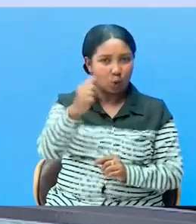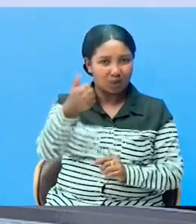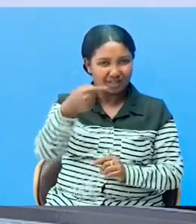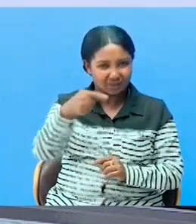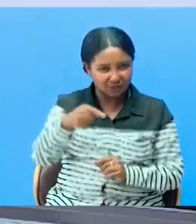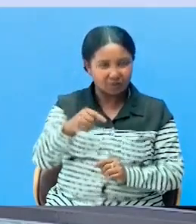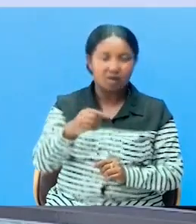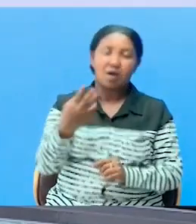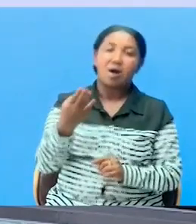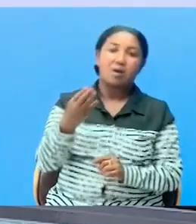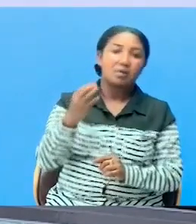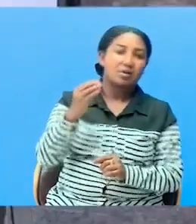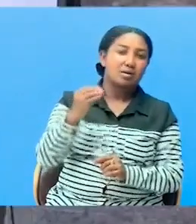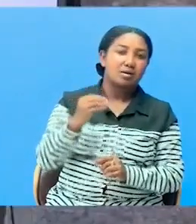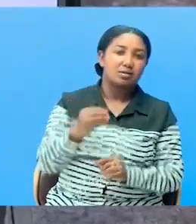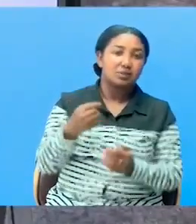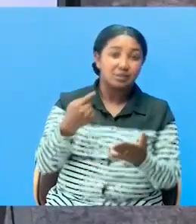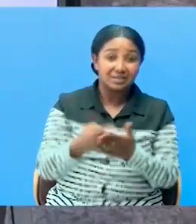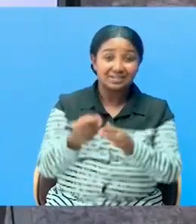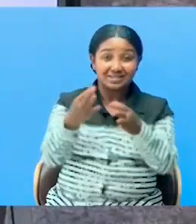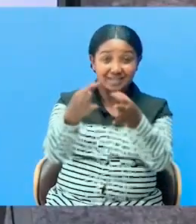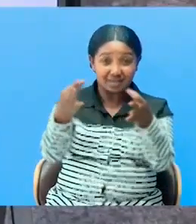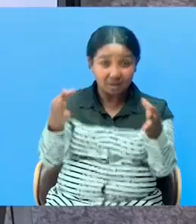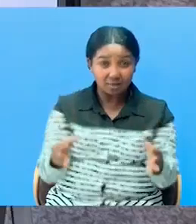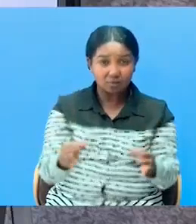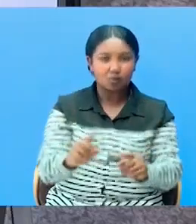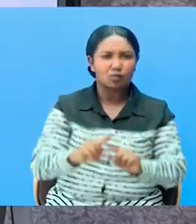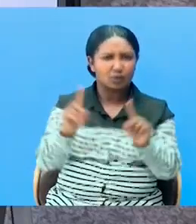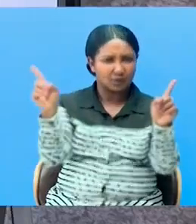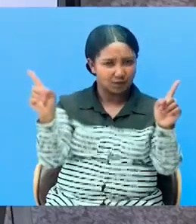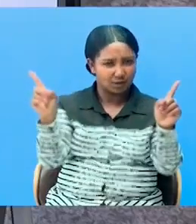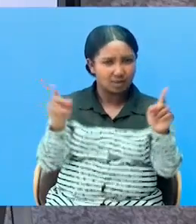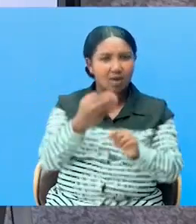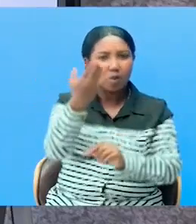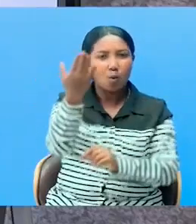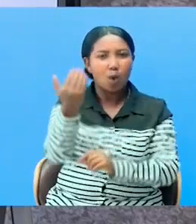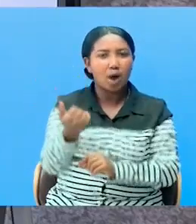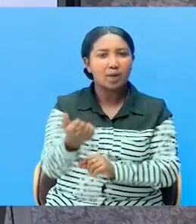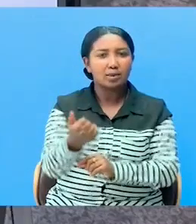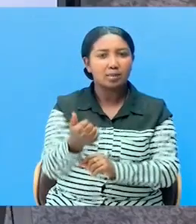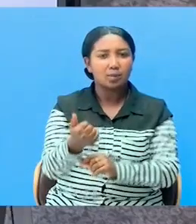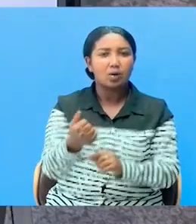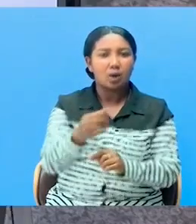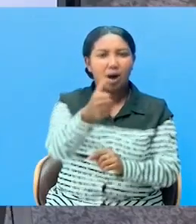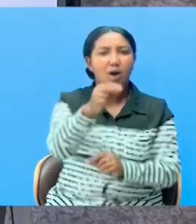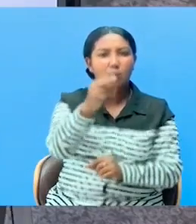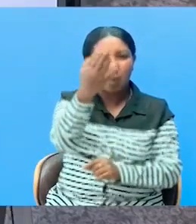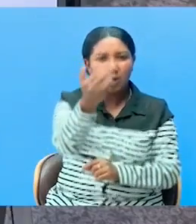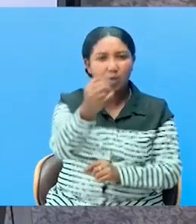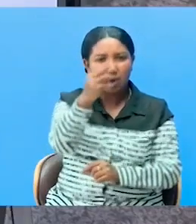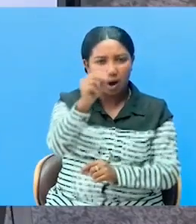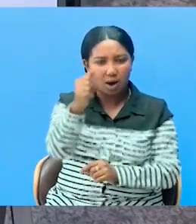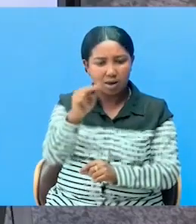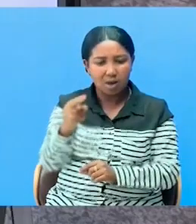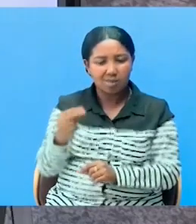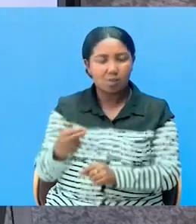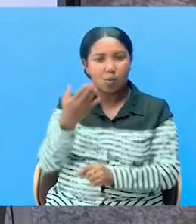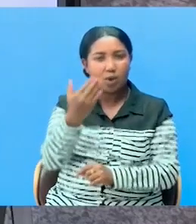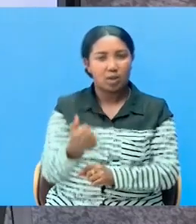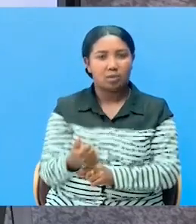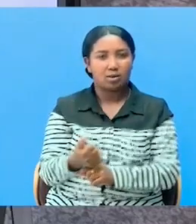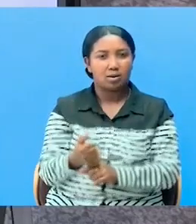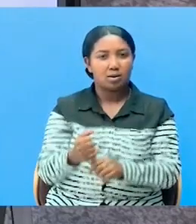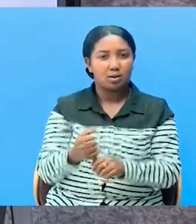elephant, an owl. In this sentence also different. Why we can put an before